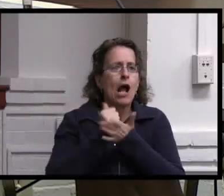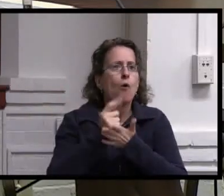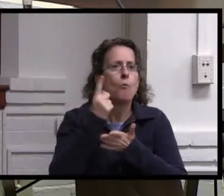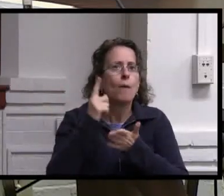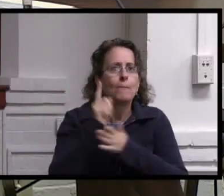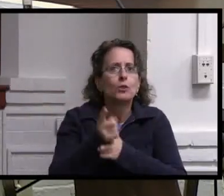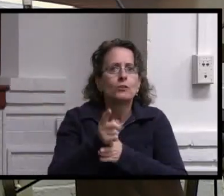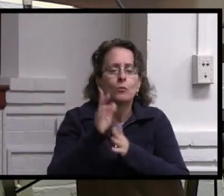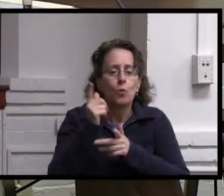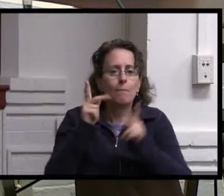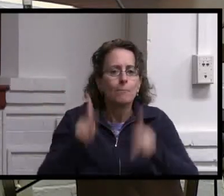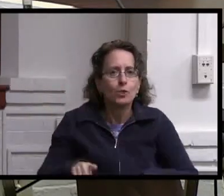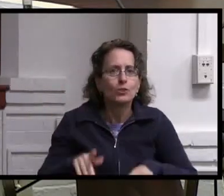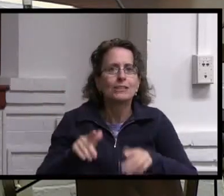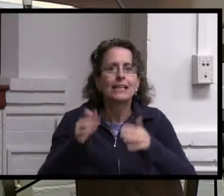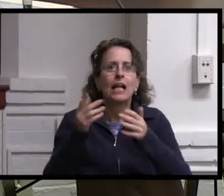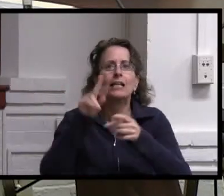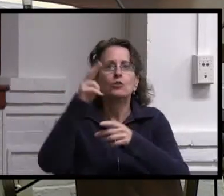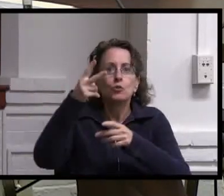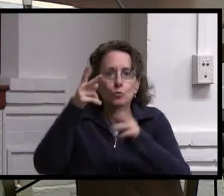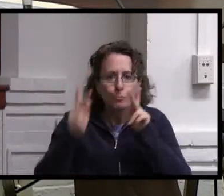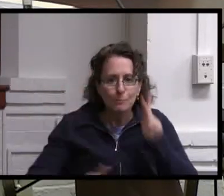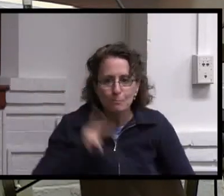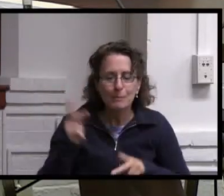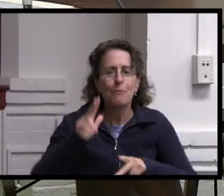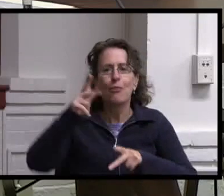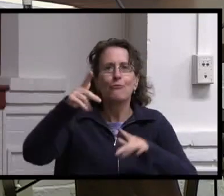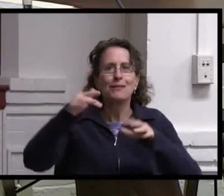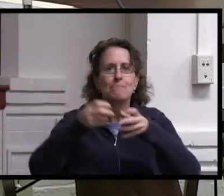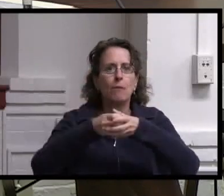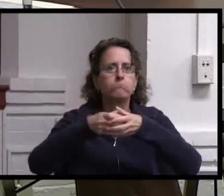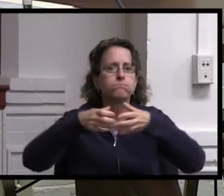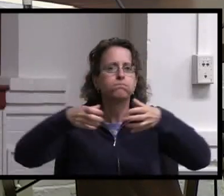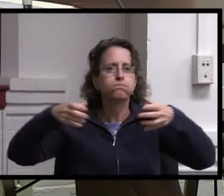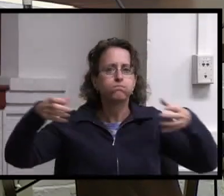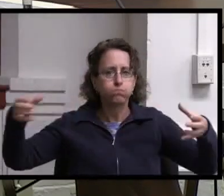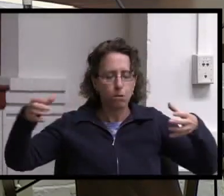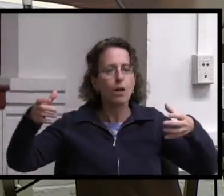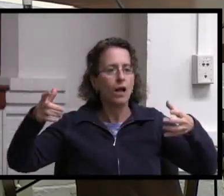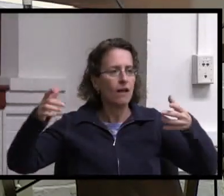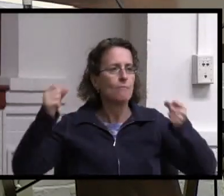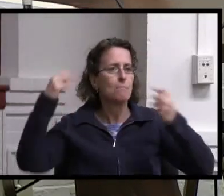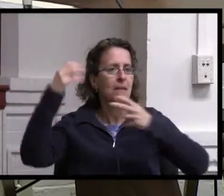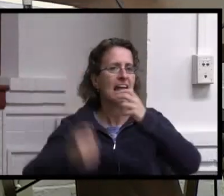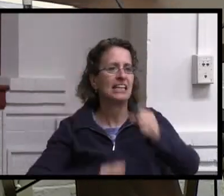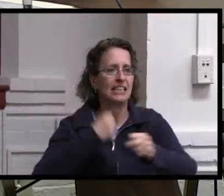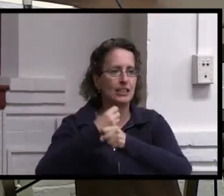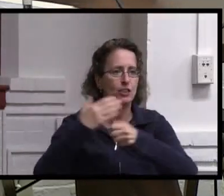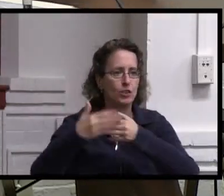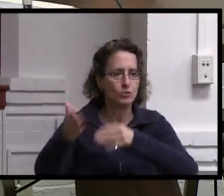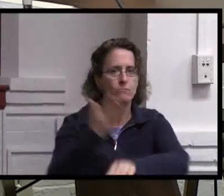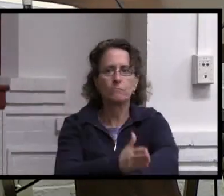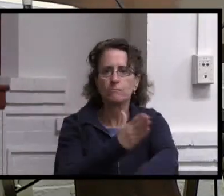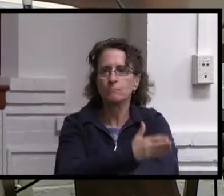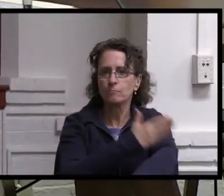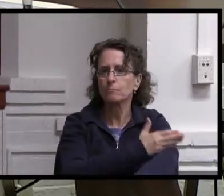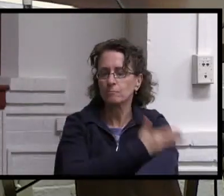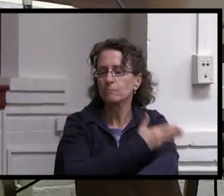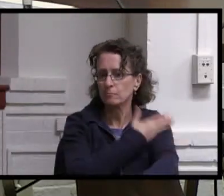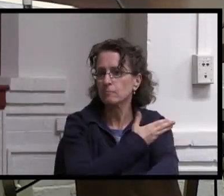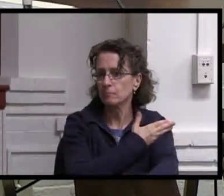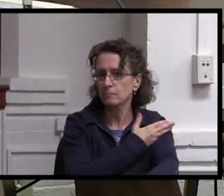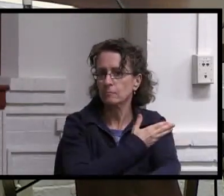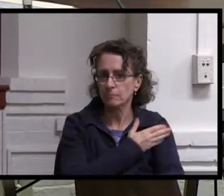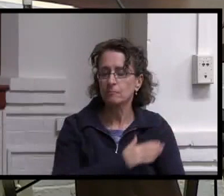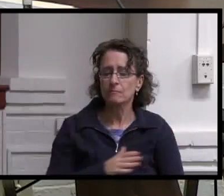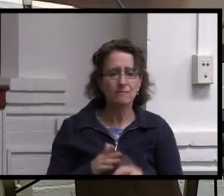long-term approach to assist those in needs. But the overarching goal of the outreach team would be to focus on